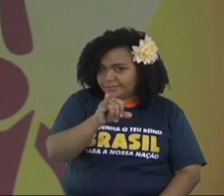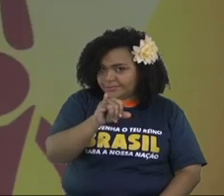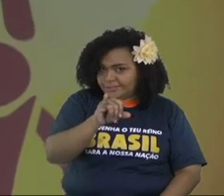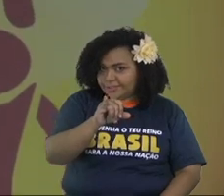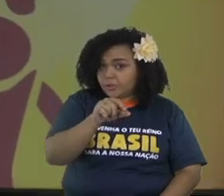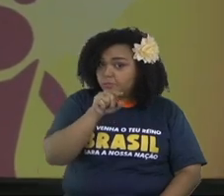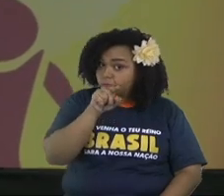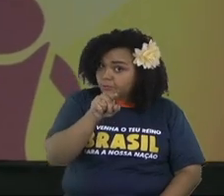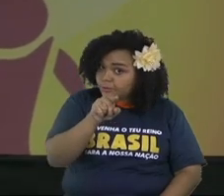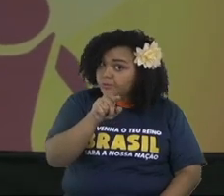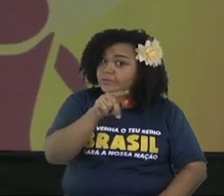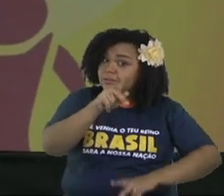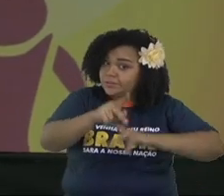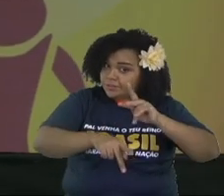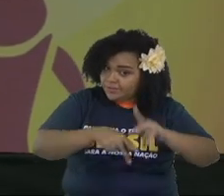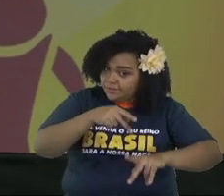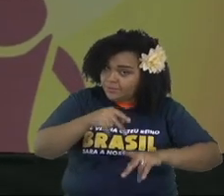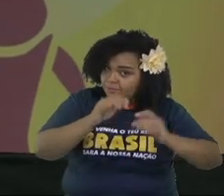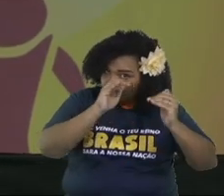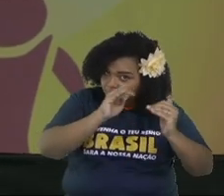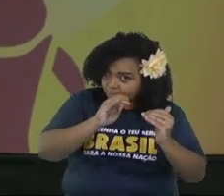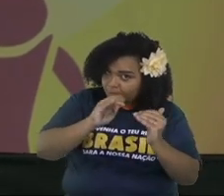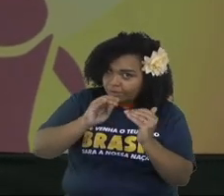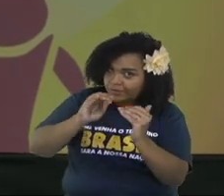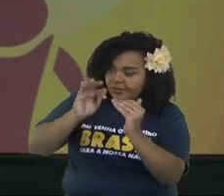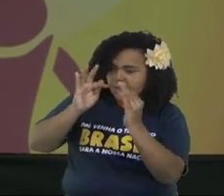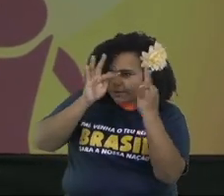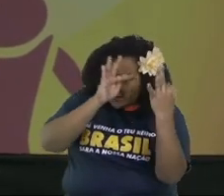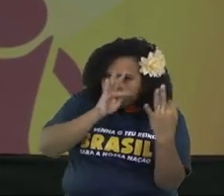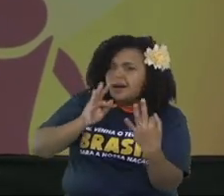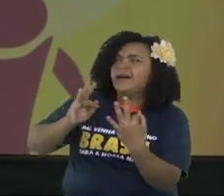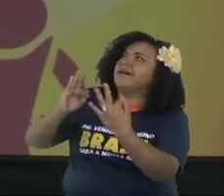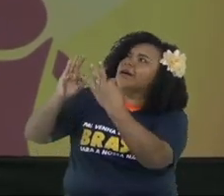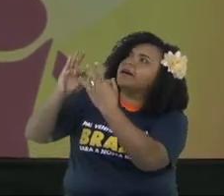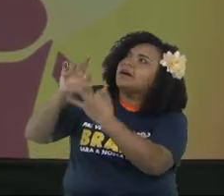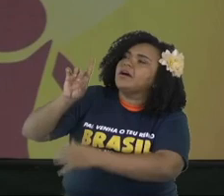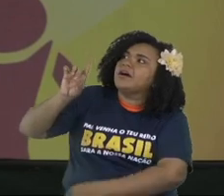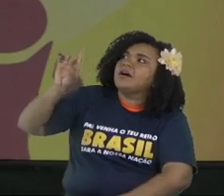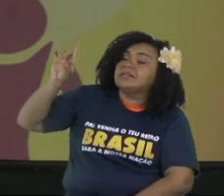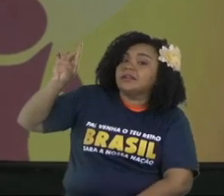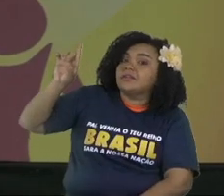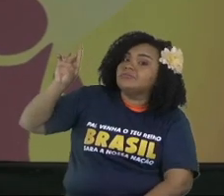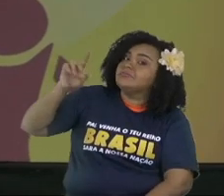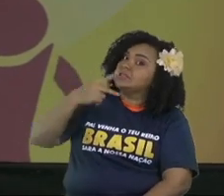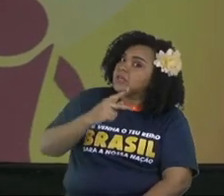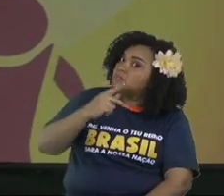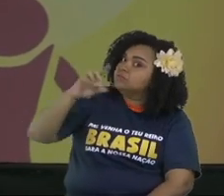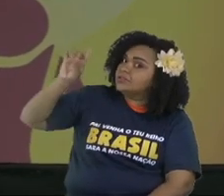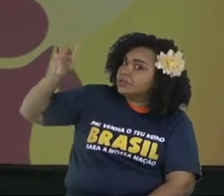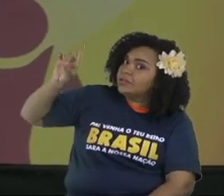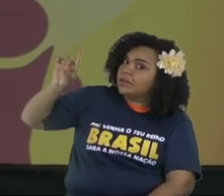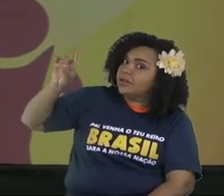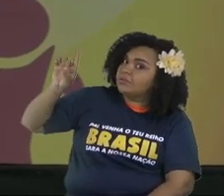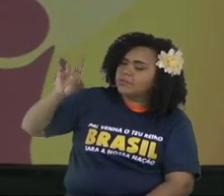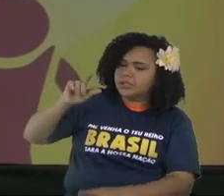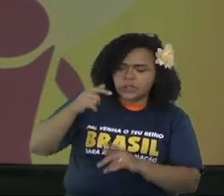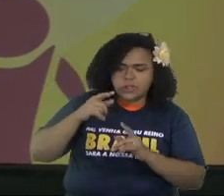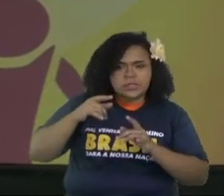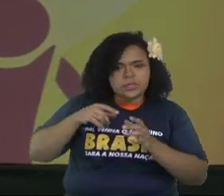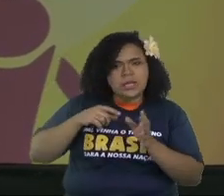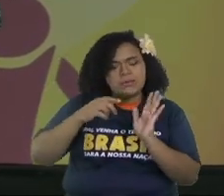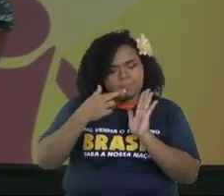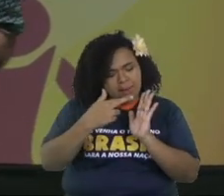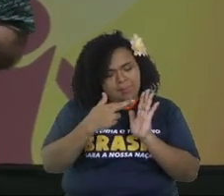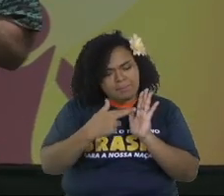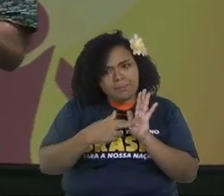condition and if you faithfully obey the voice of the Lord your God being